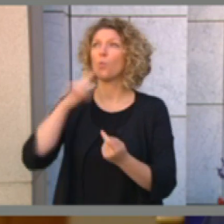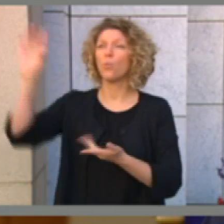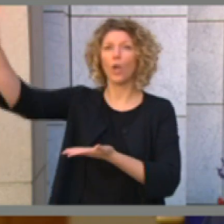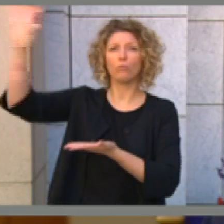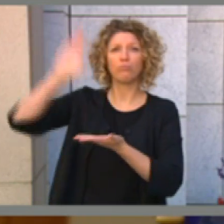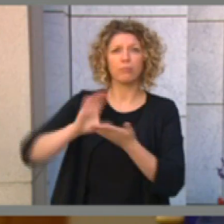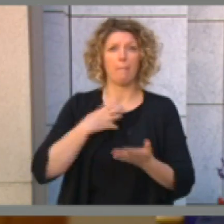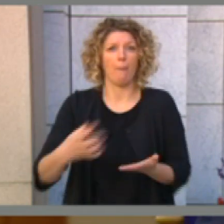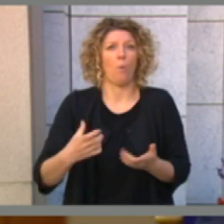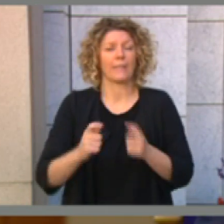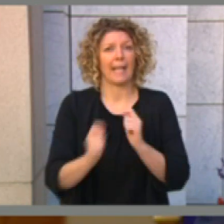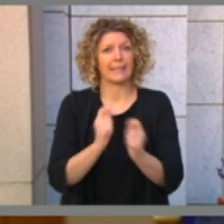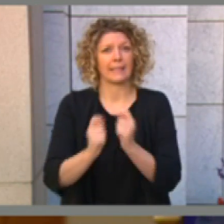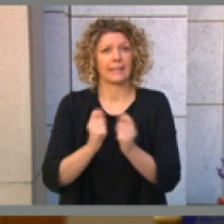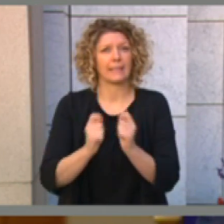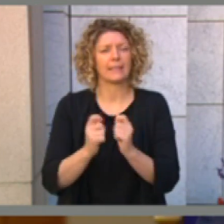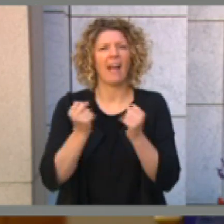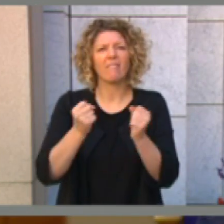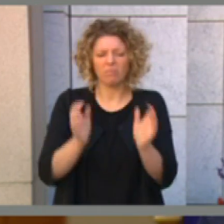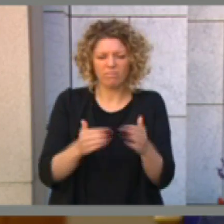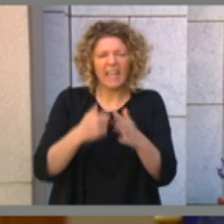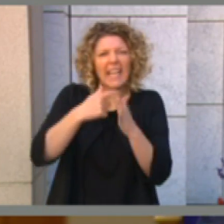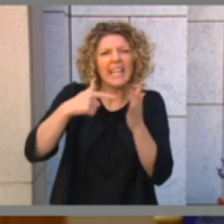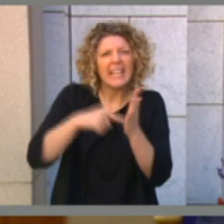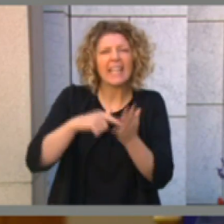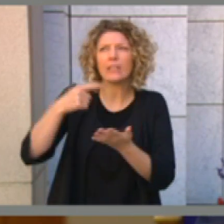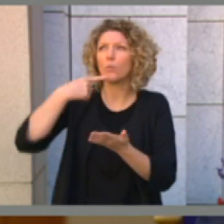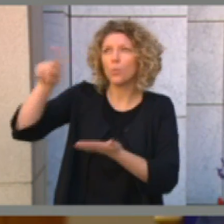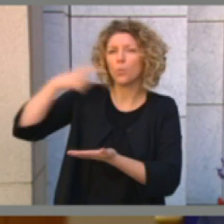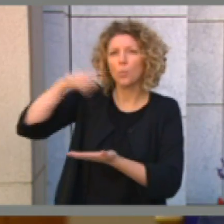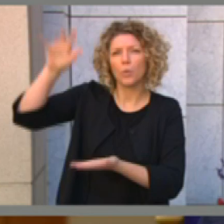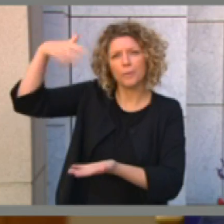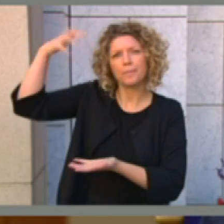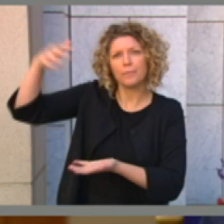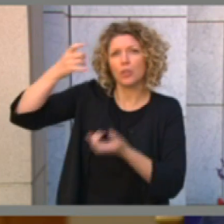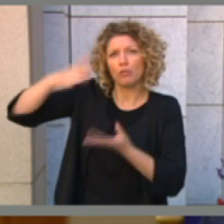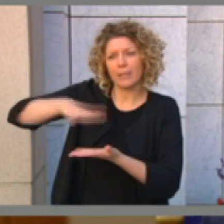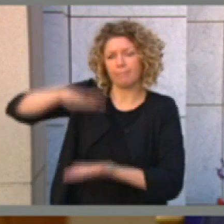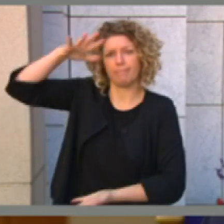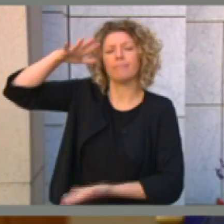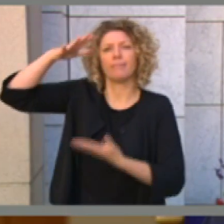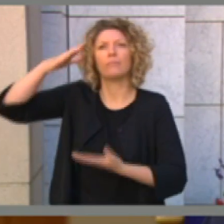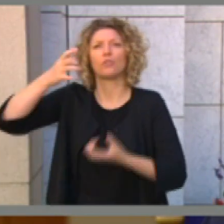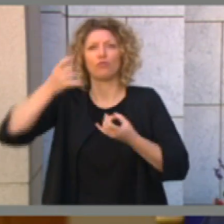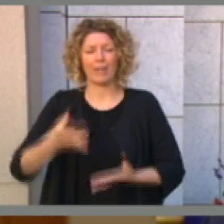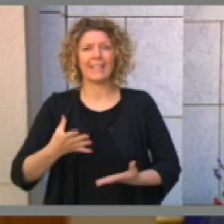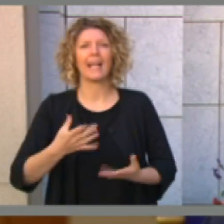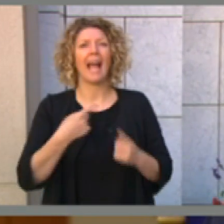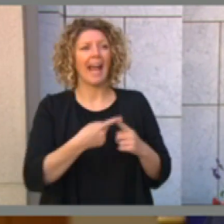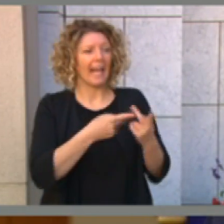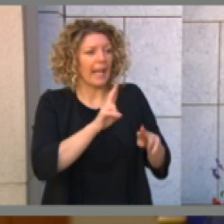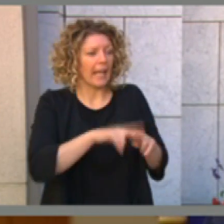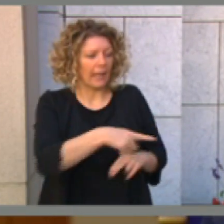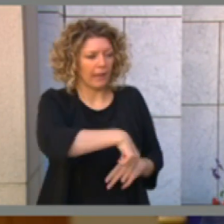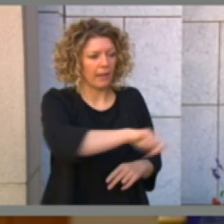testing kits, which is very welcome, and further supplies are being secured, and that includes having domestic solutions to the supply issues